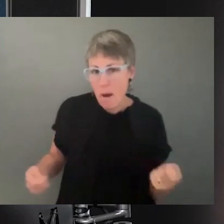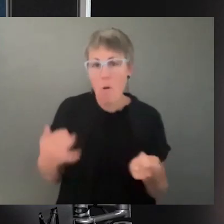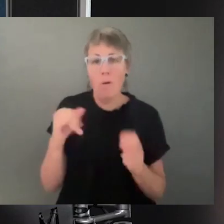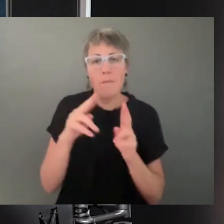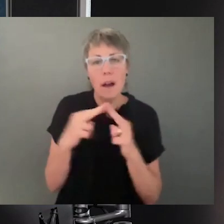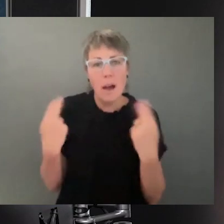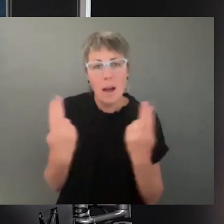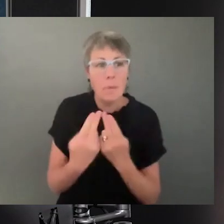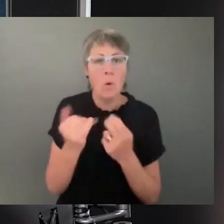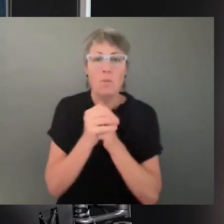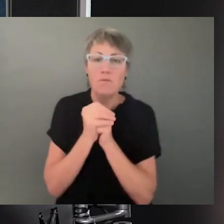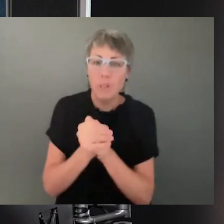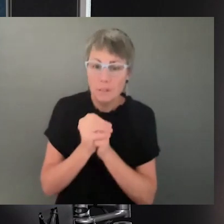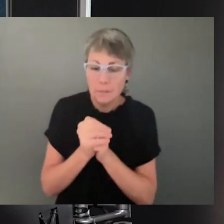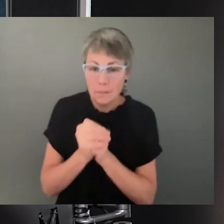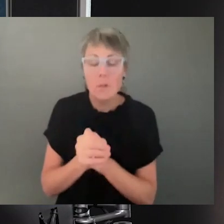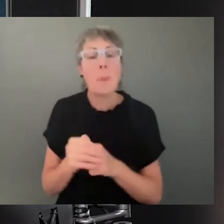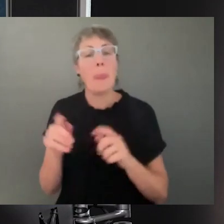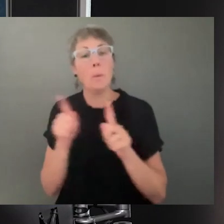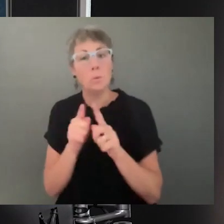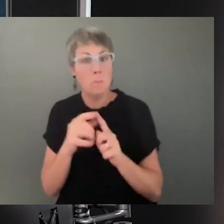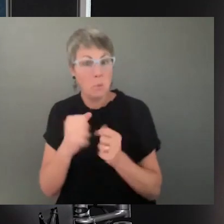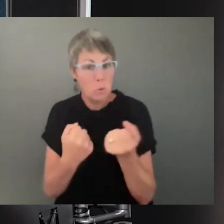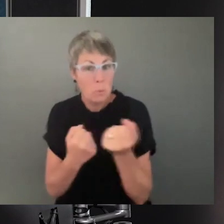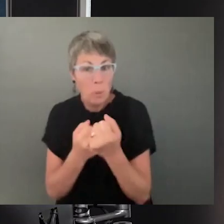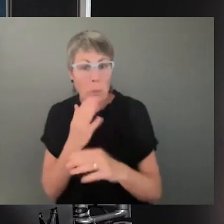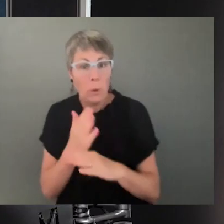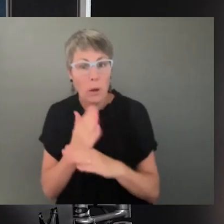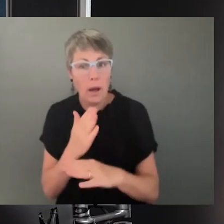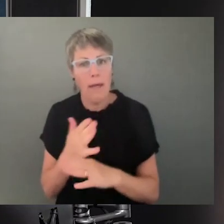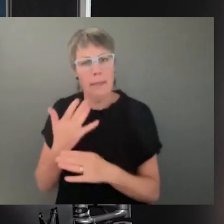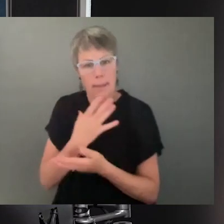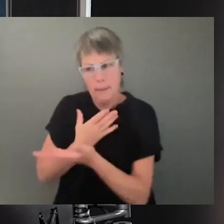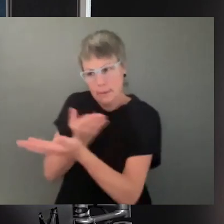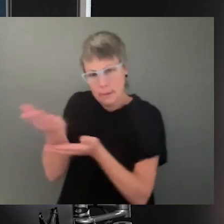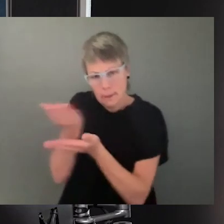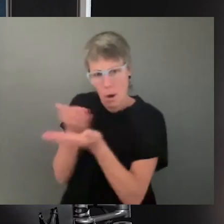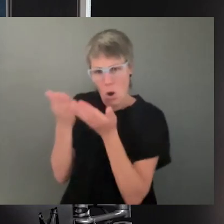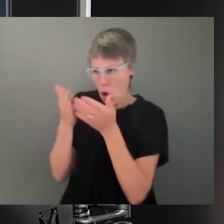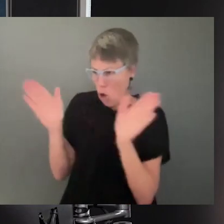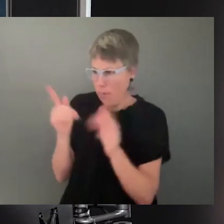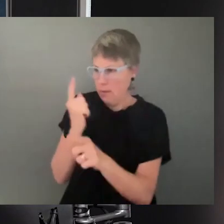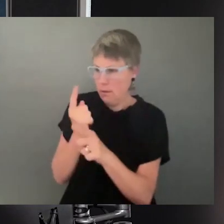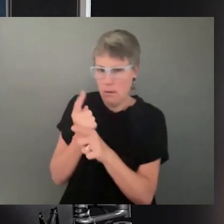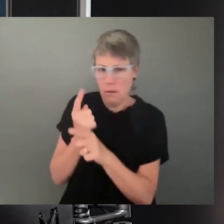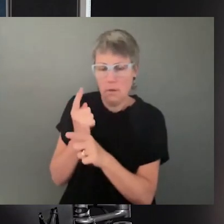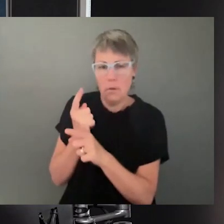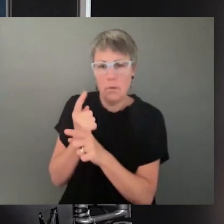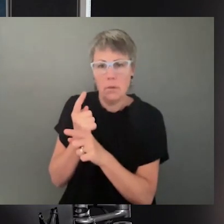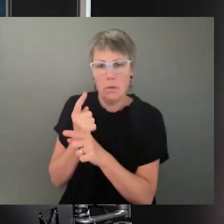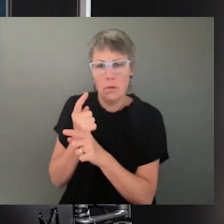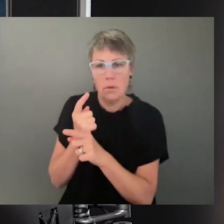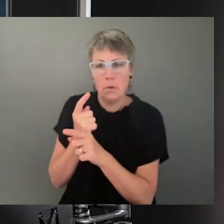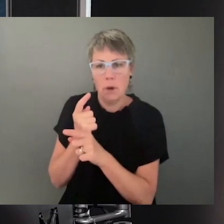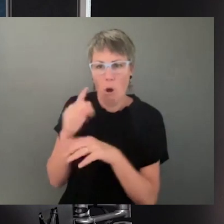our friends, our family, our local networks especially, but also for people who receive supports and services from others. They need to make sure